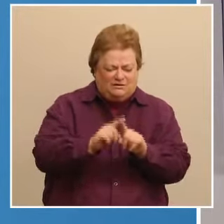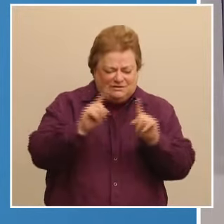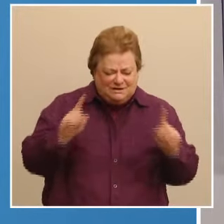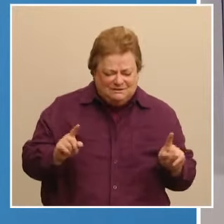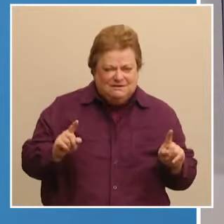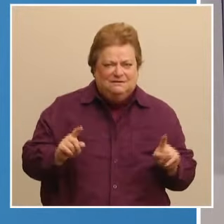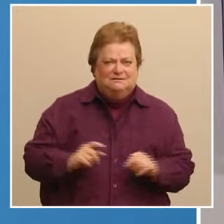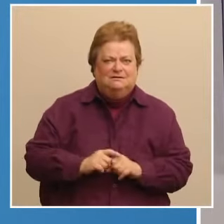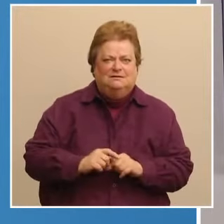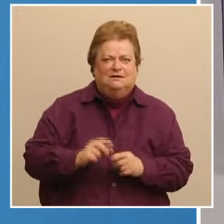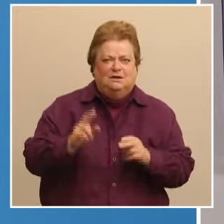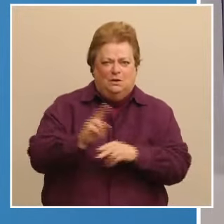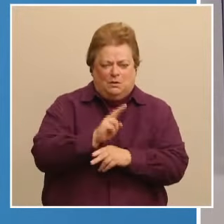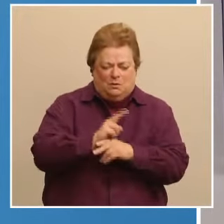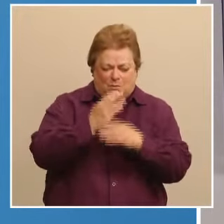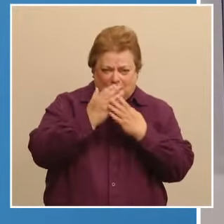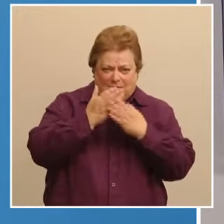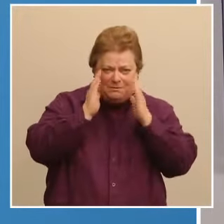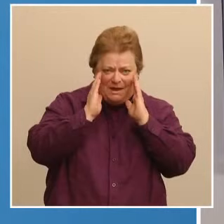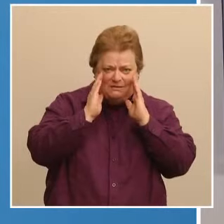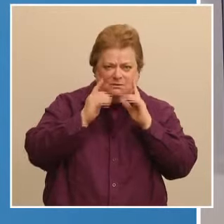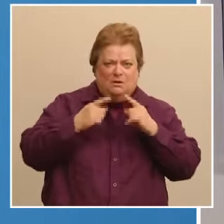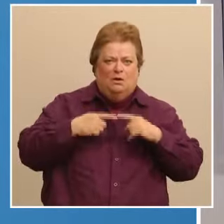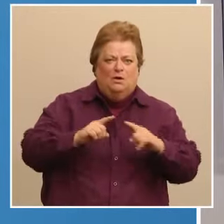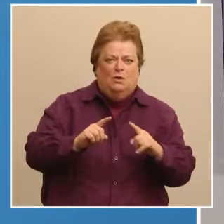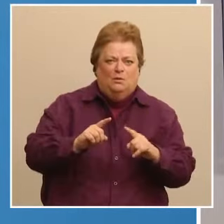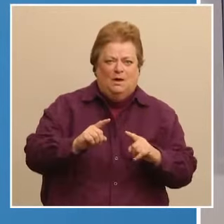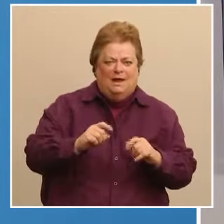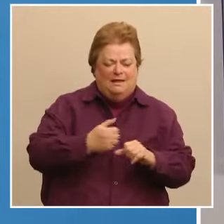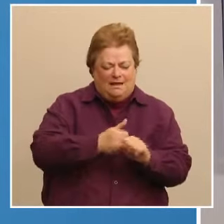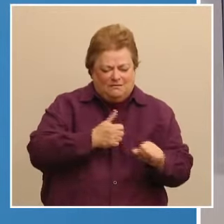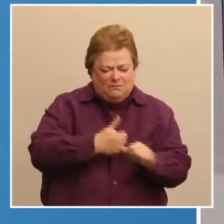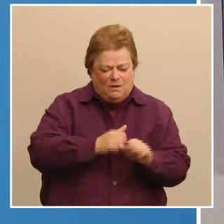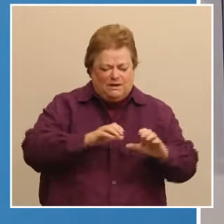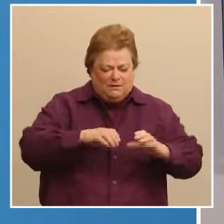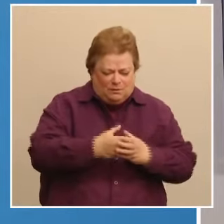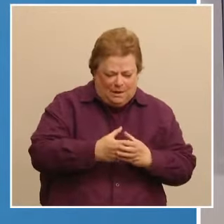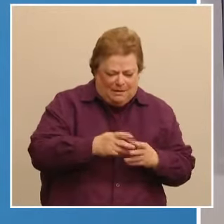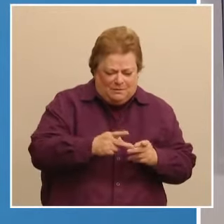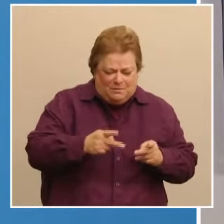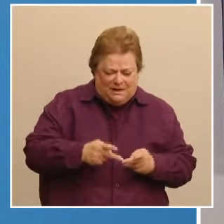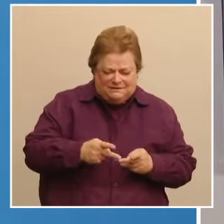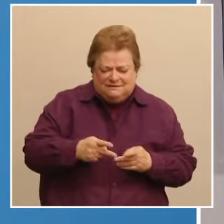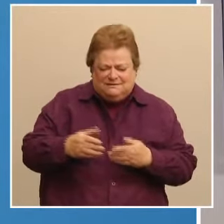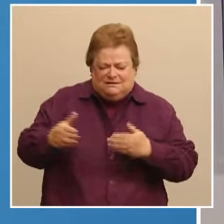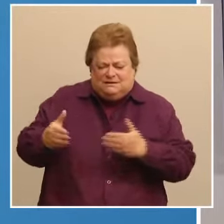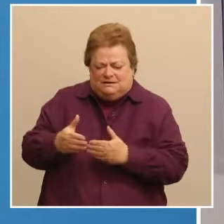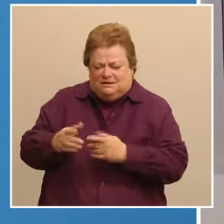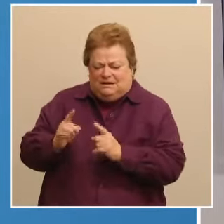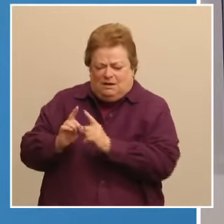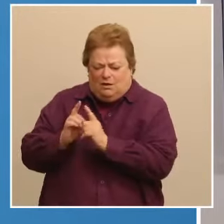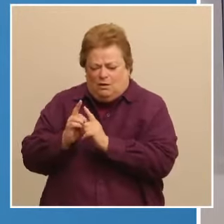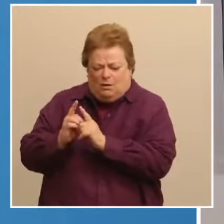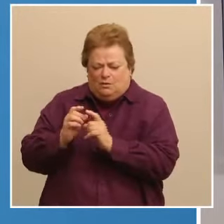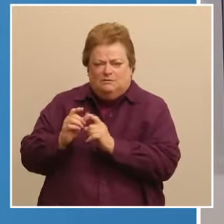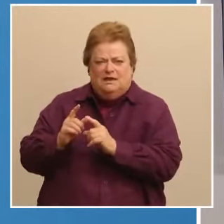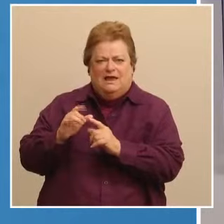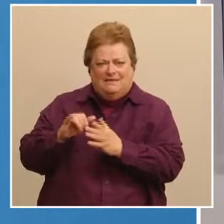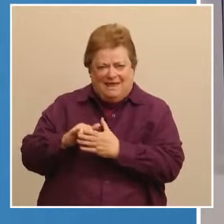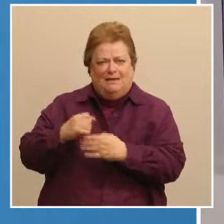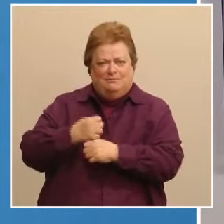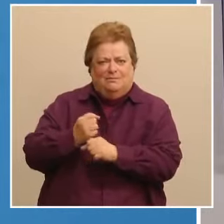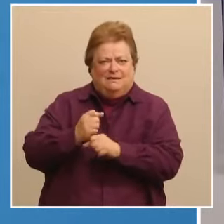distance, wear masks, while avoiding crowded places and confined spaces and close contact, and it is making a